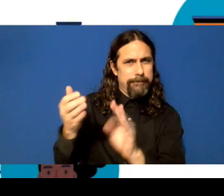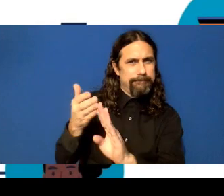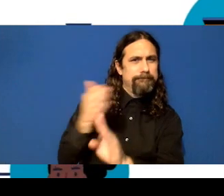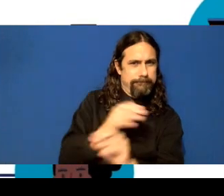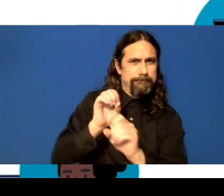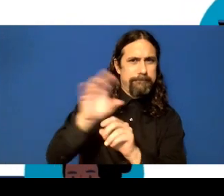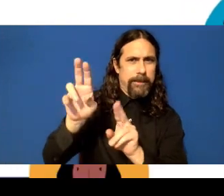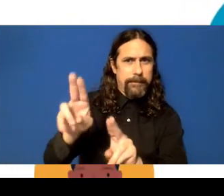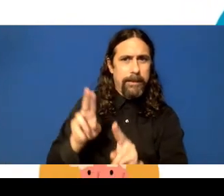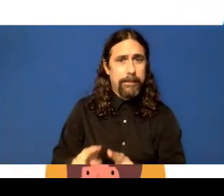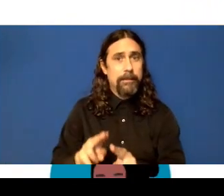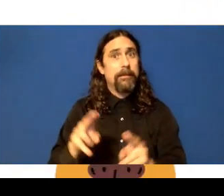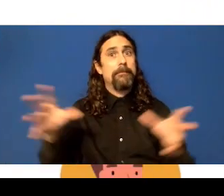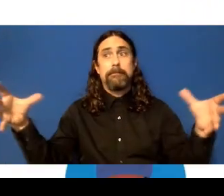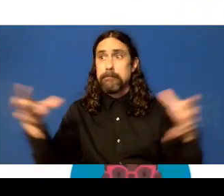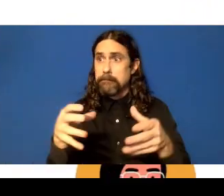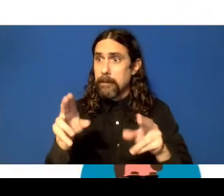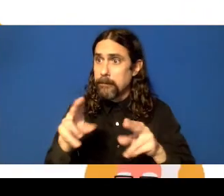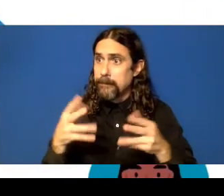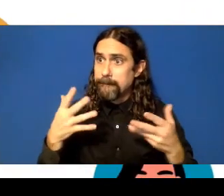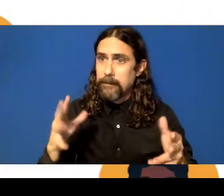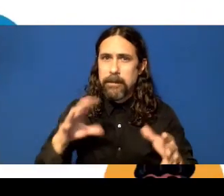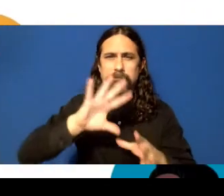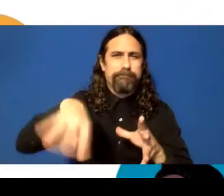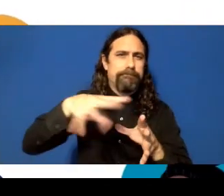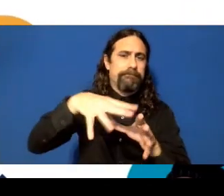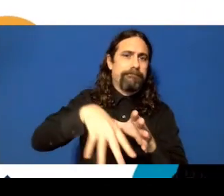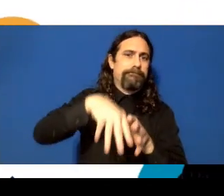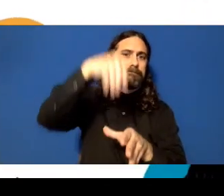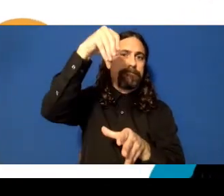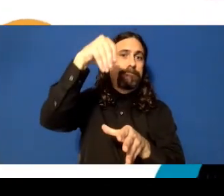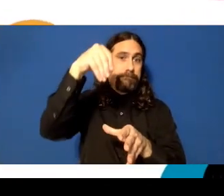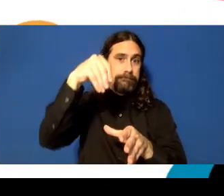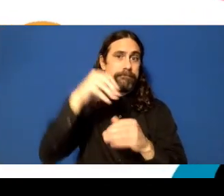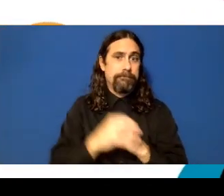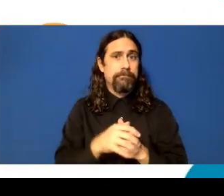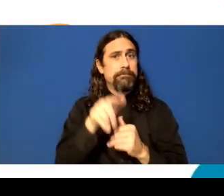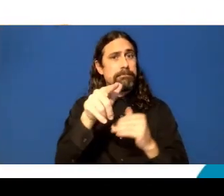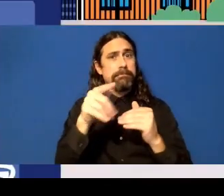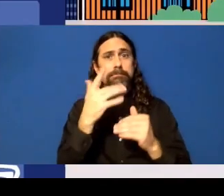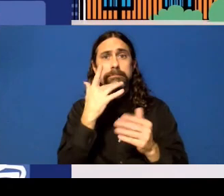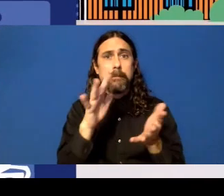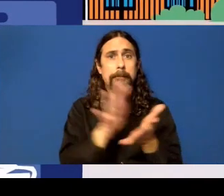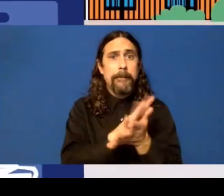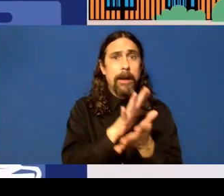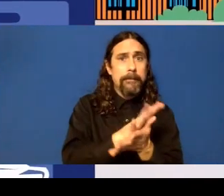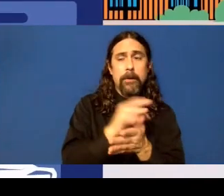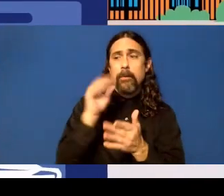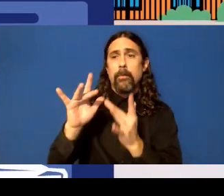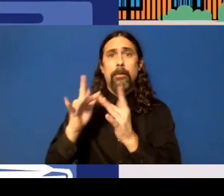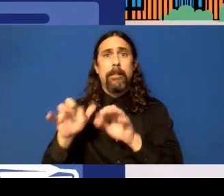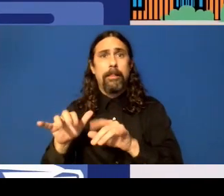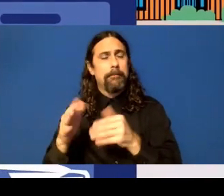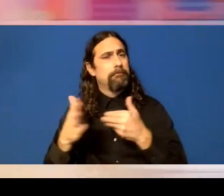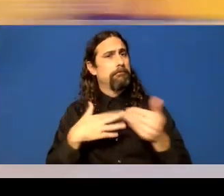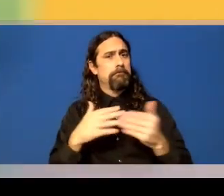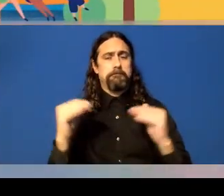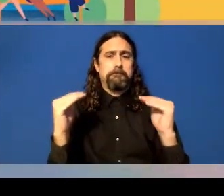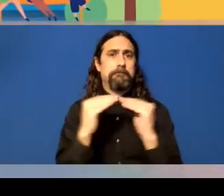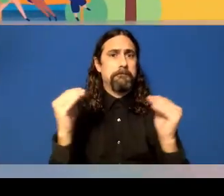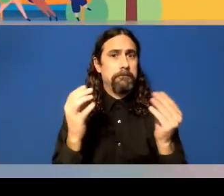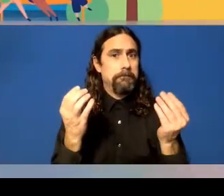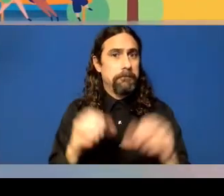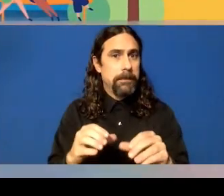you apply, your application is randomized with everyone else who applied. Your chances are the same, whether you apply by paper